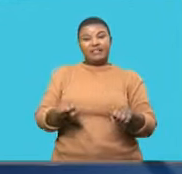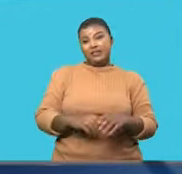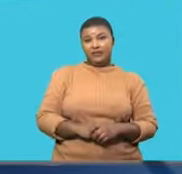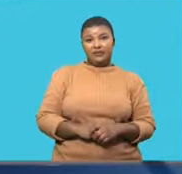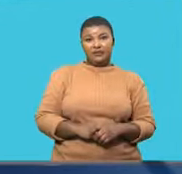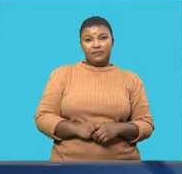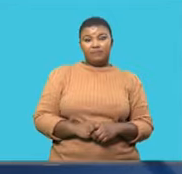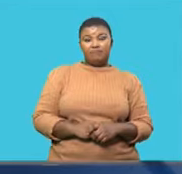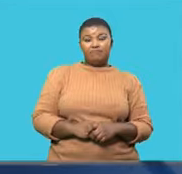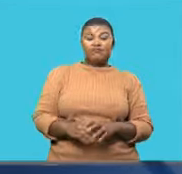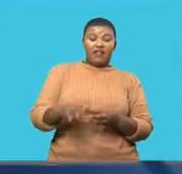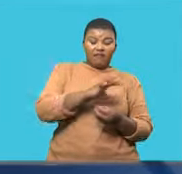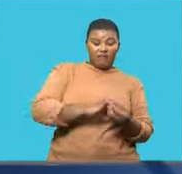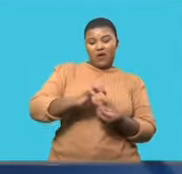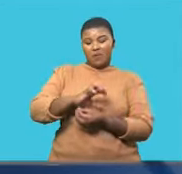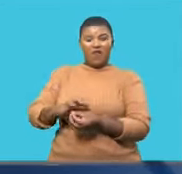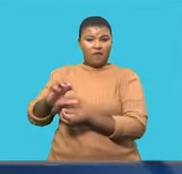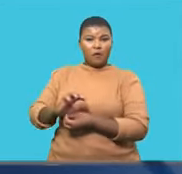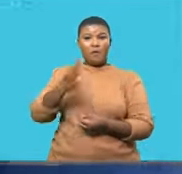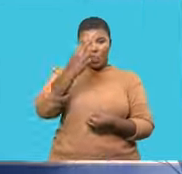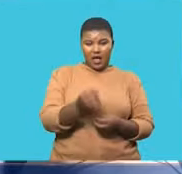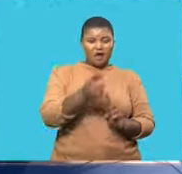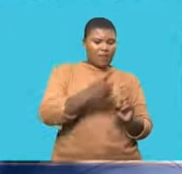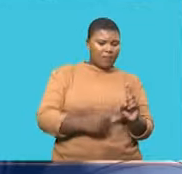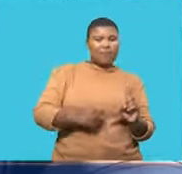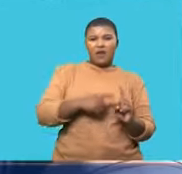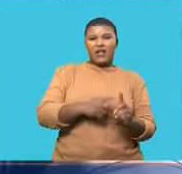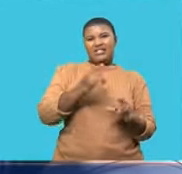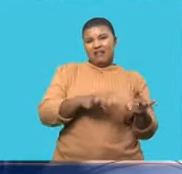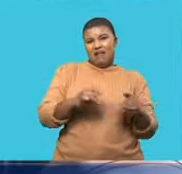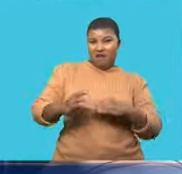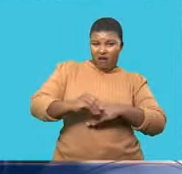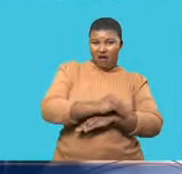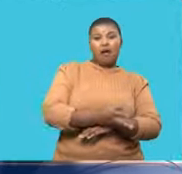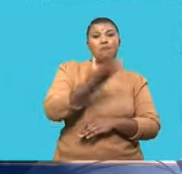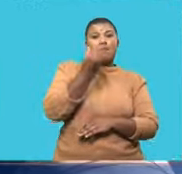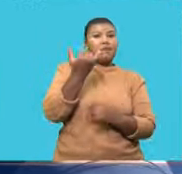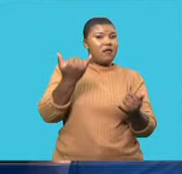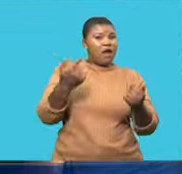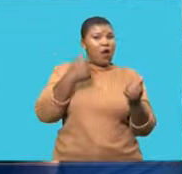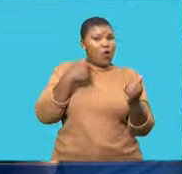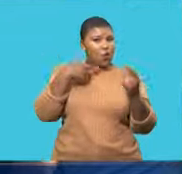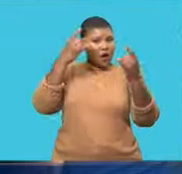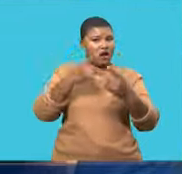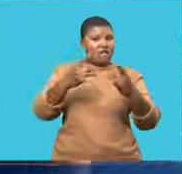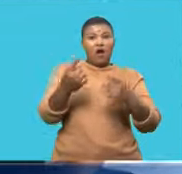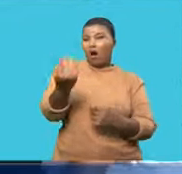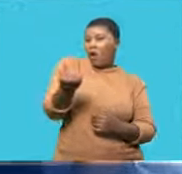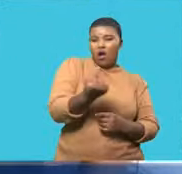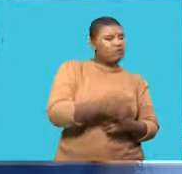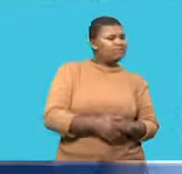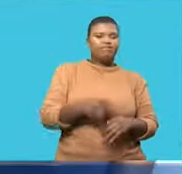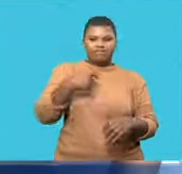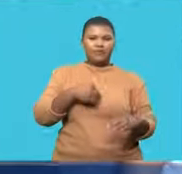in each and every family, there is one person that is going through this. So we want to say to them, you are not alone. We as a community, we're